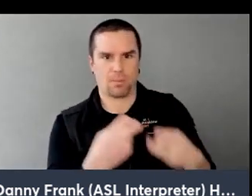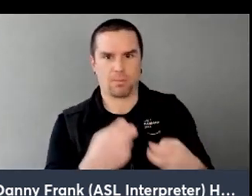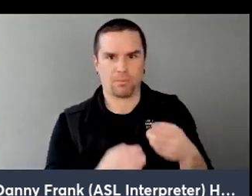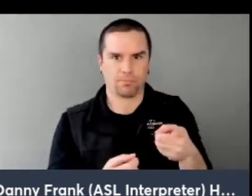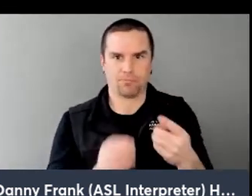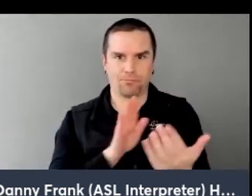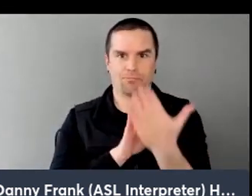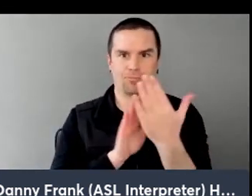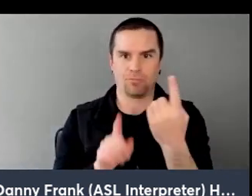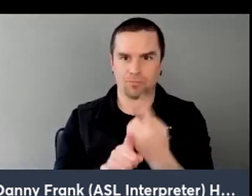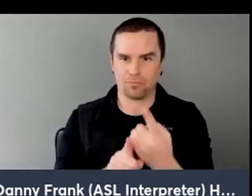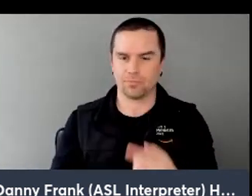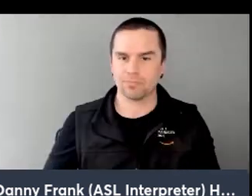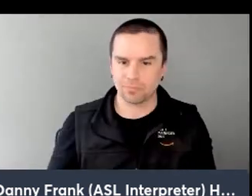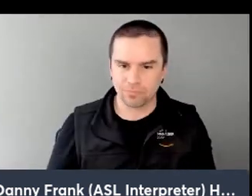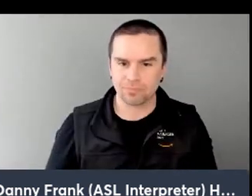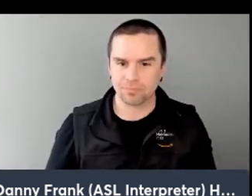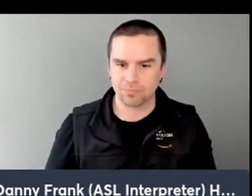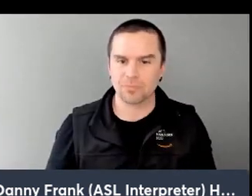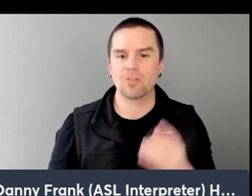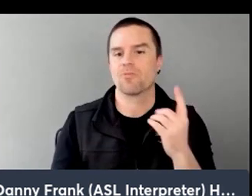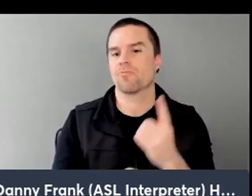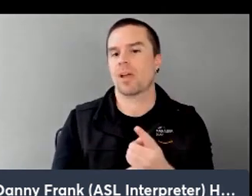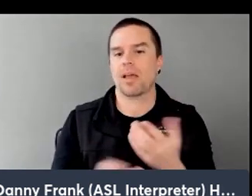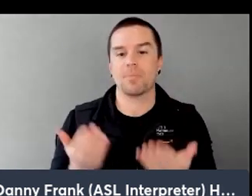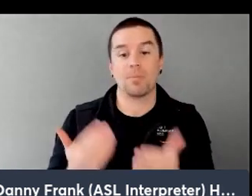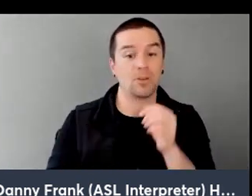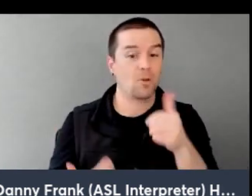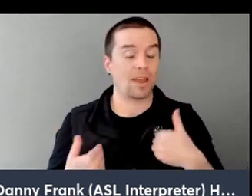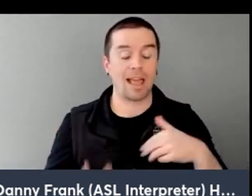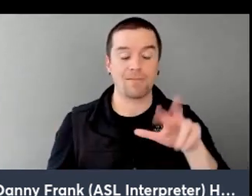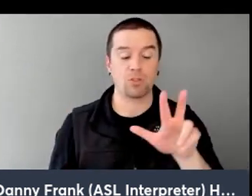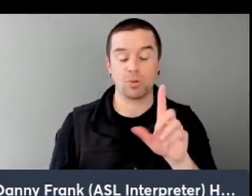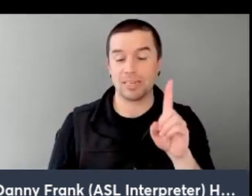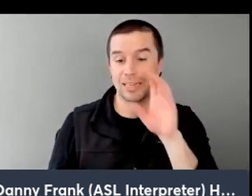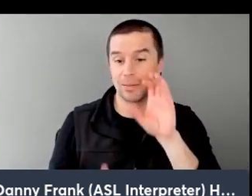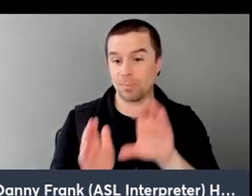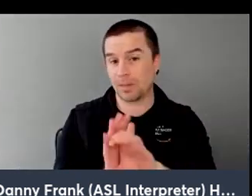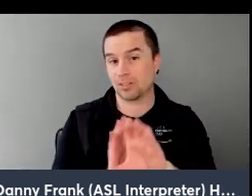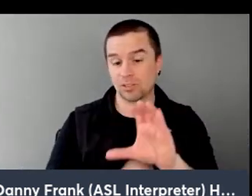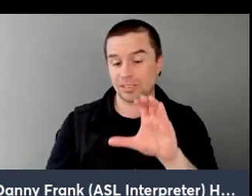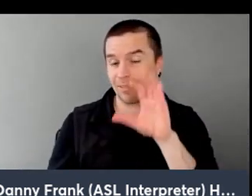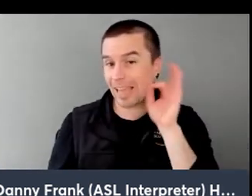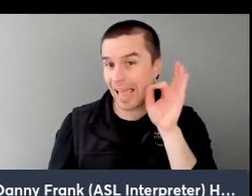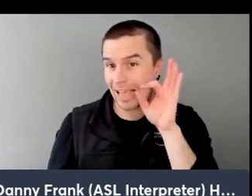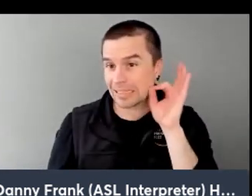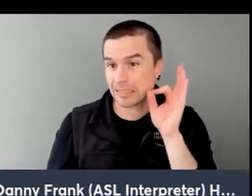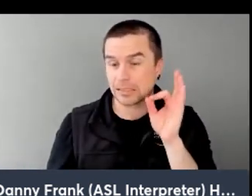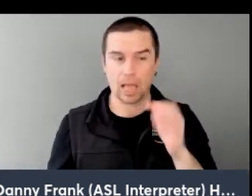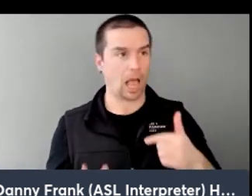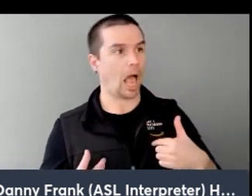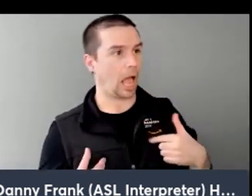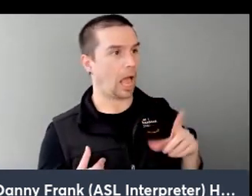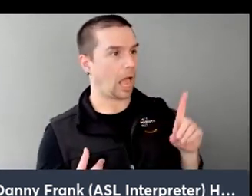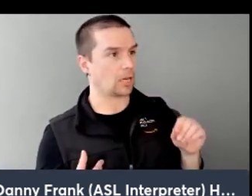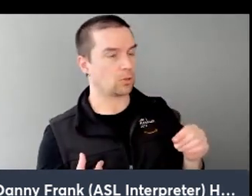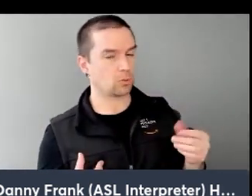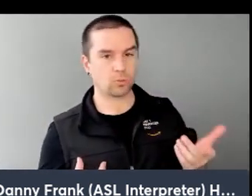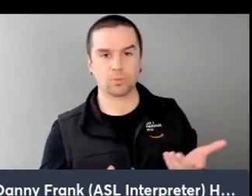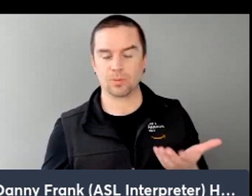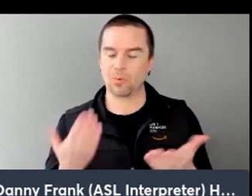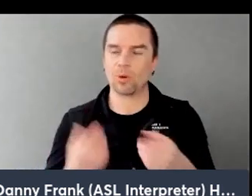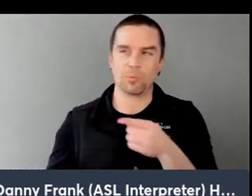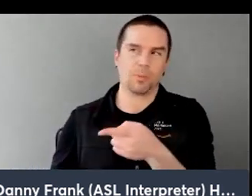have 3D captures of cats. Maybe you do, again, but maybe not nearly enough. I have a little tiny